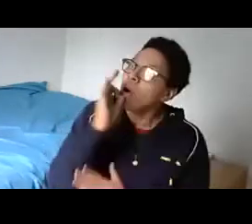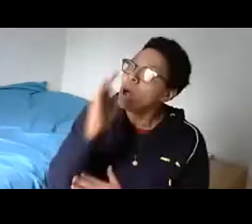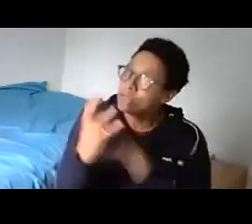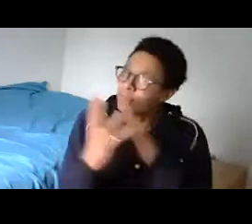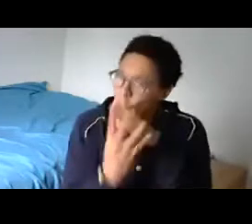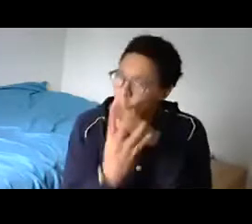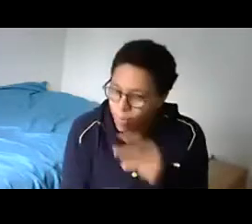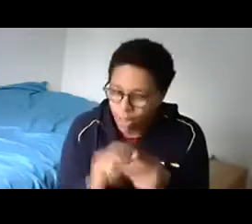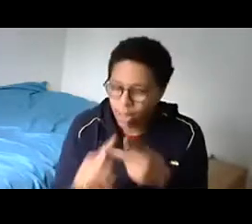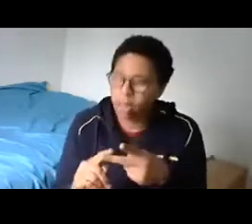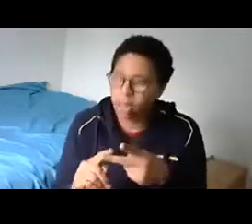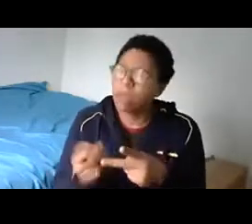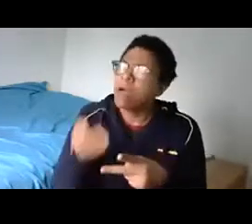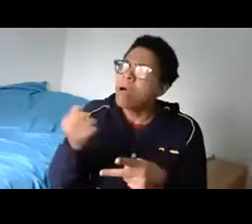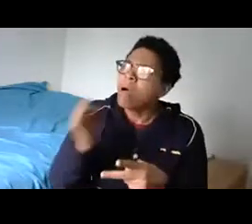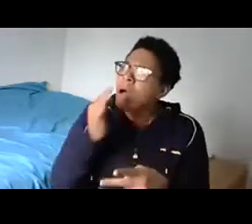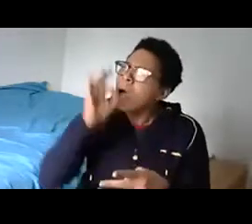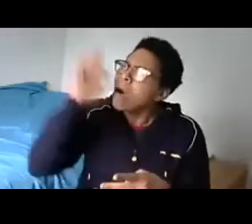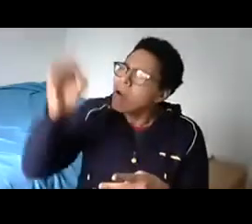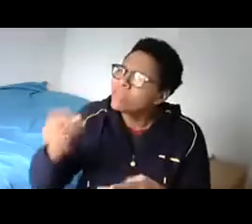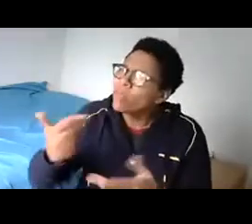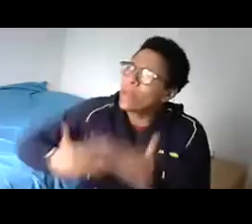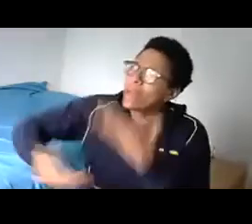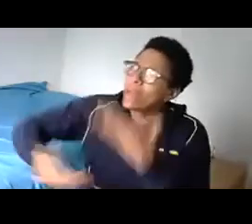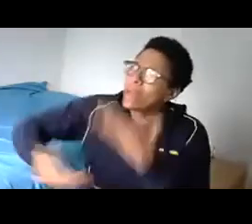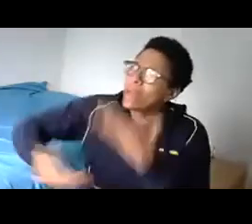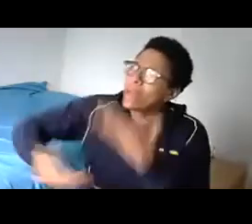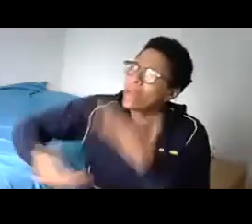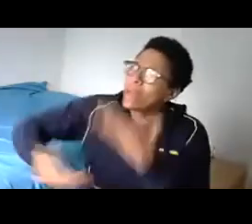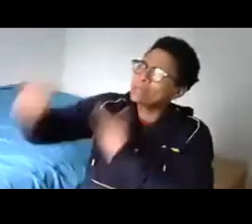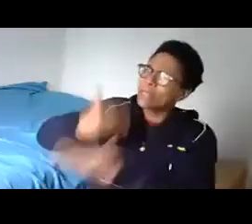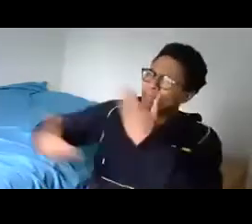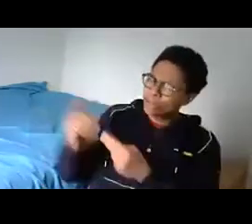explanations, flag up issues early on,